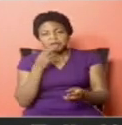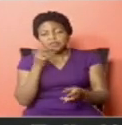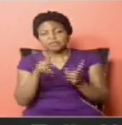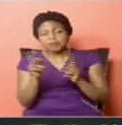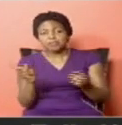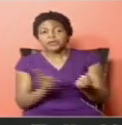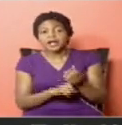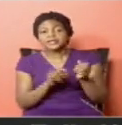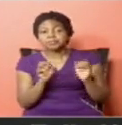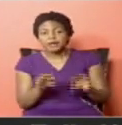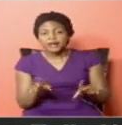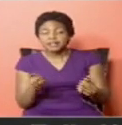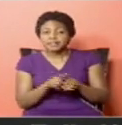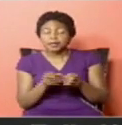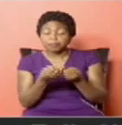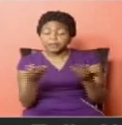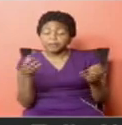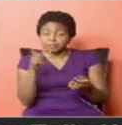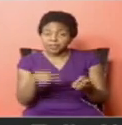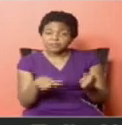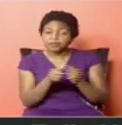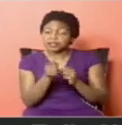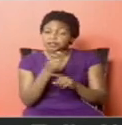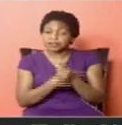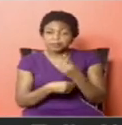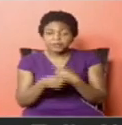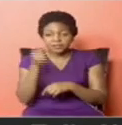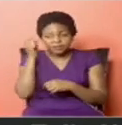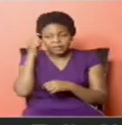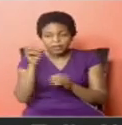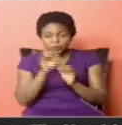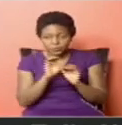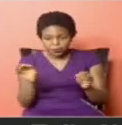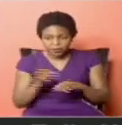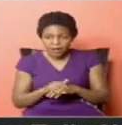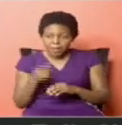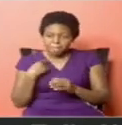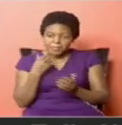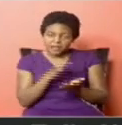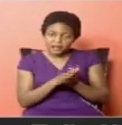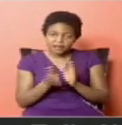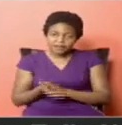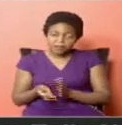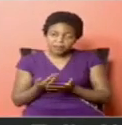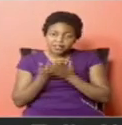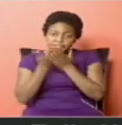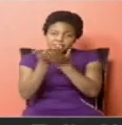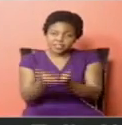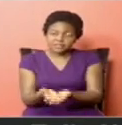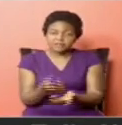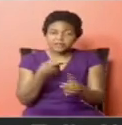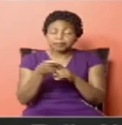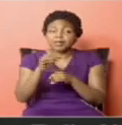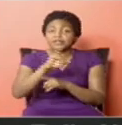many persons with disabilities. I submitted this proposal in